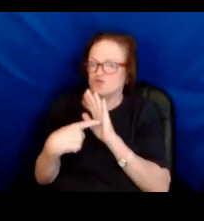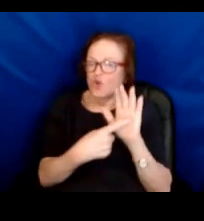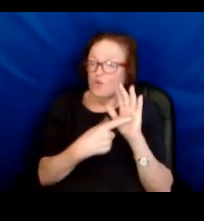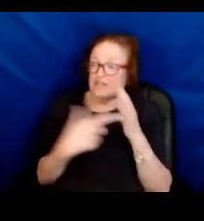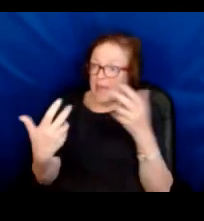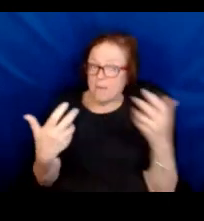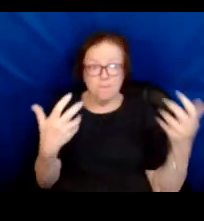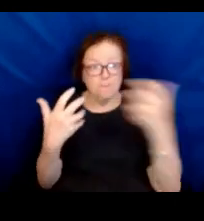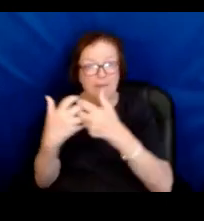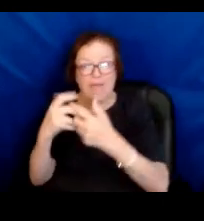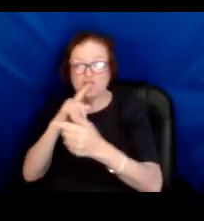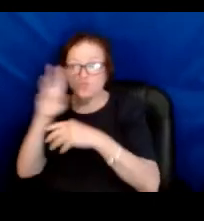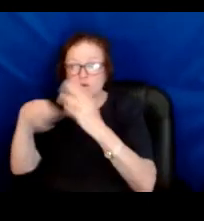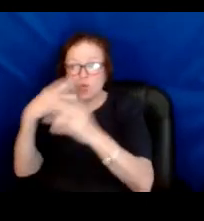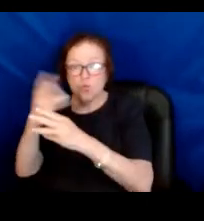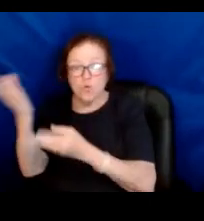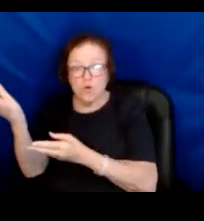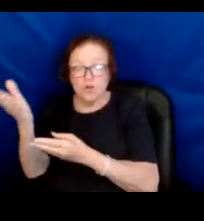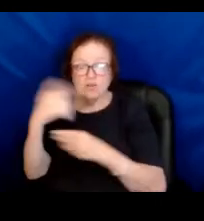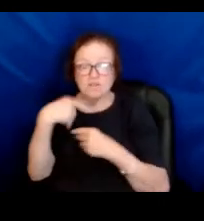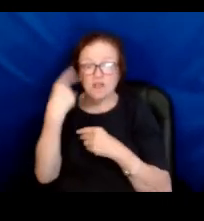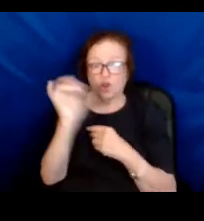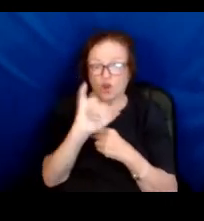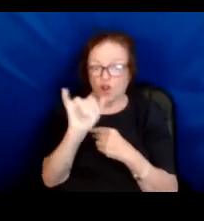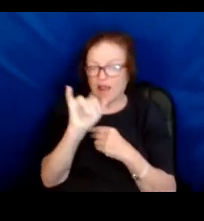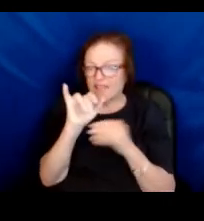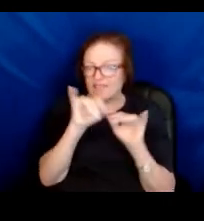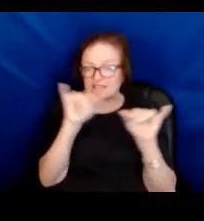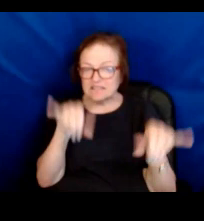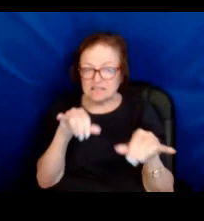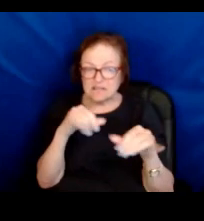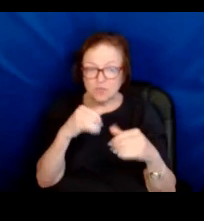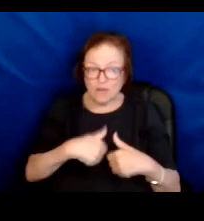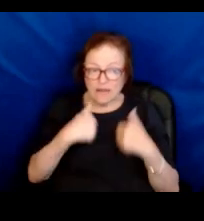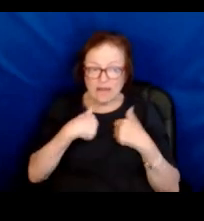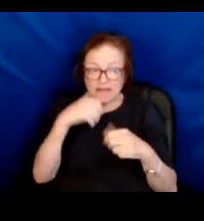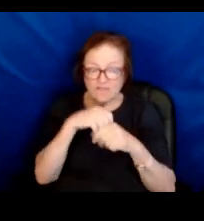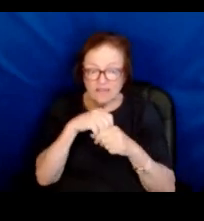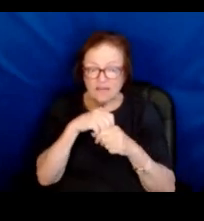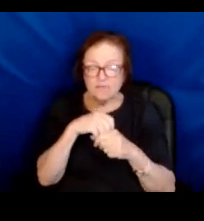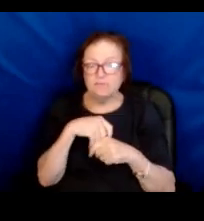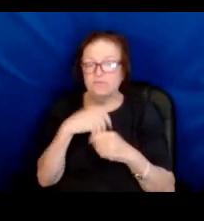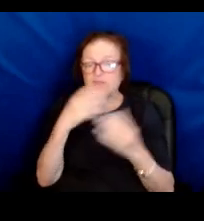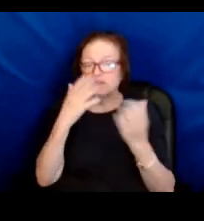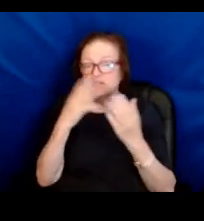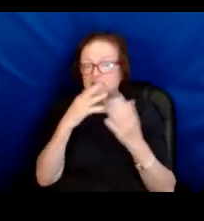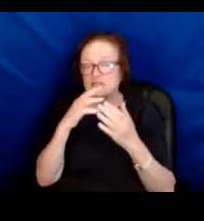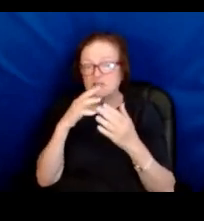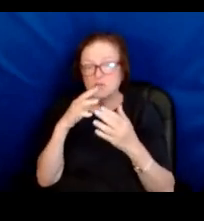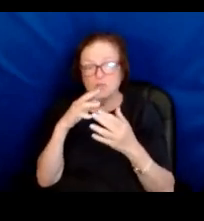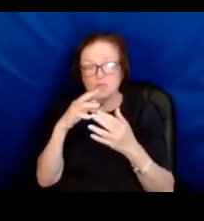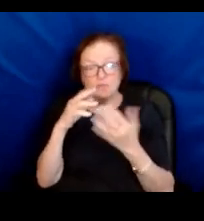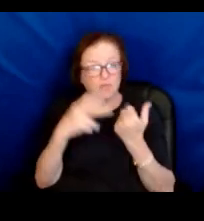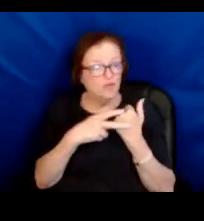reality. Does it look like the system that we are living in, that we observe? If not, why not? What are